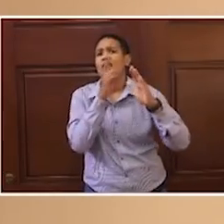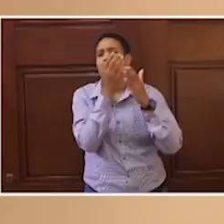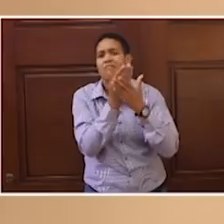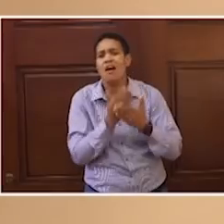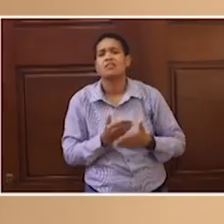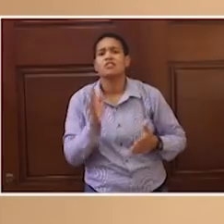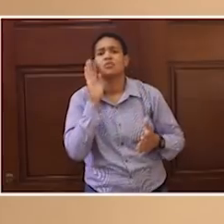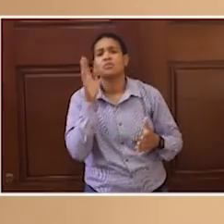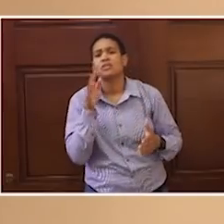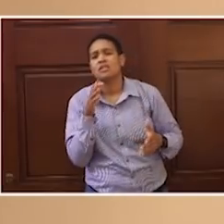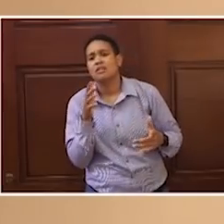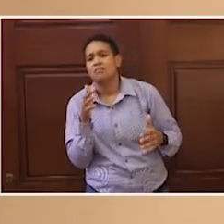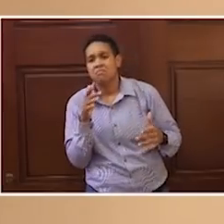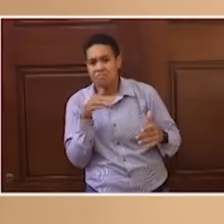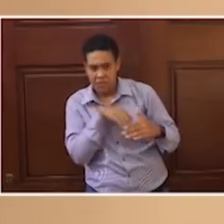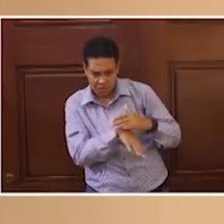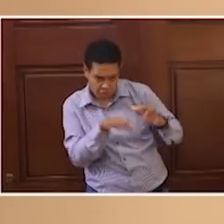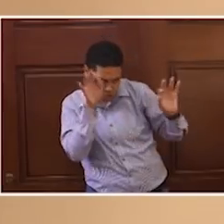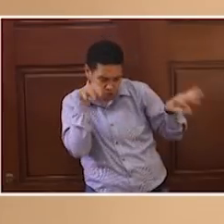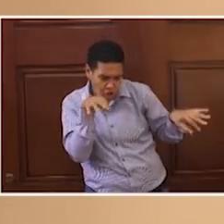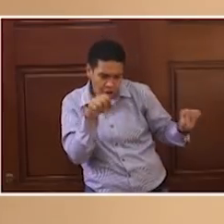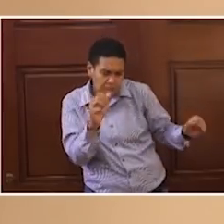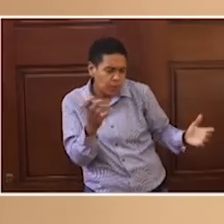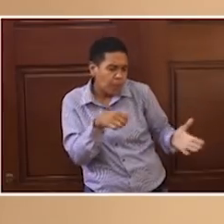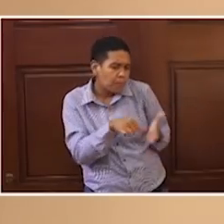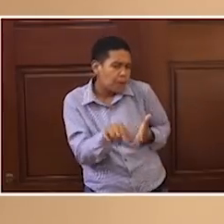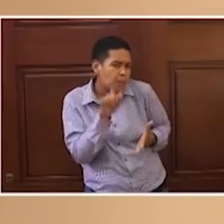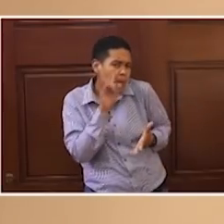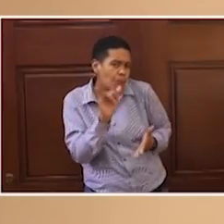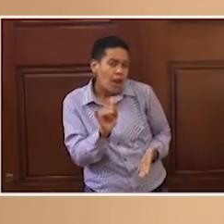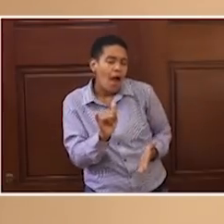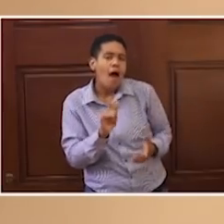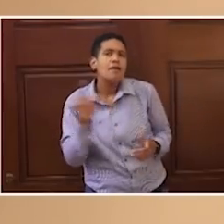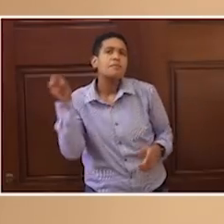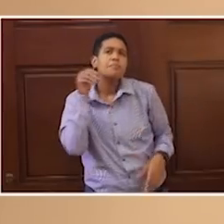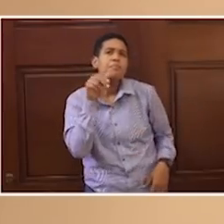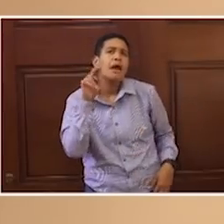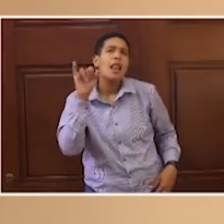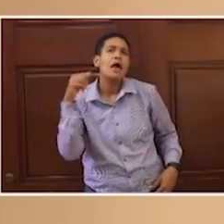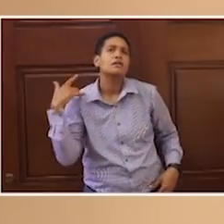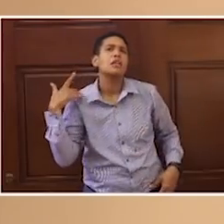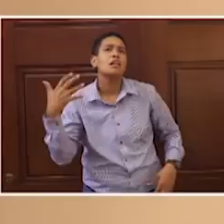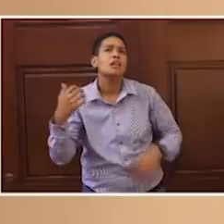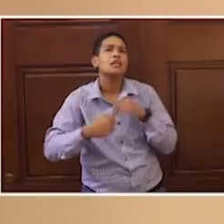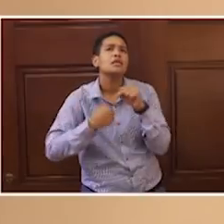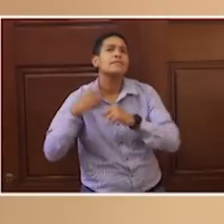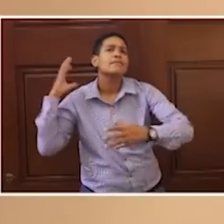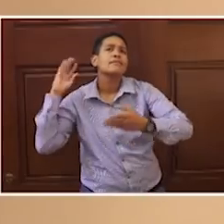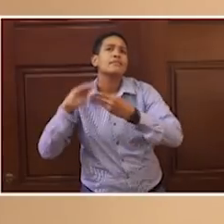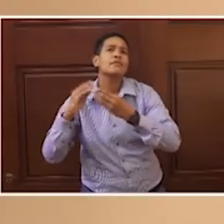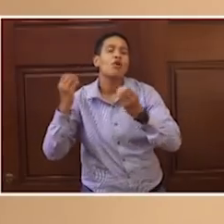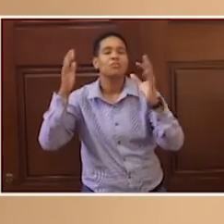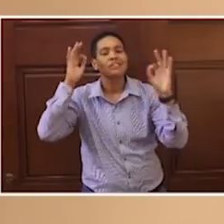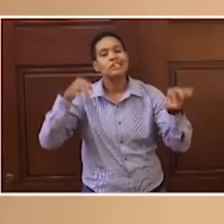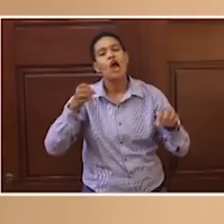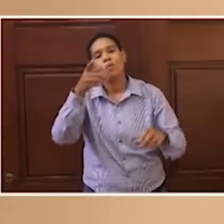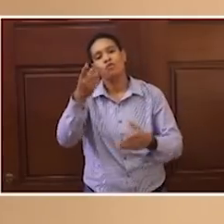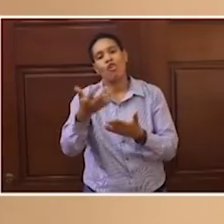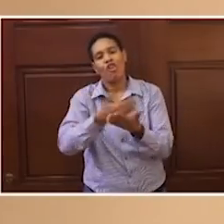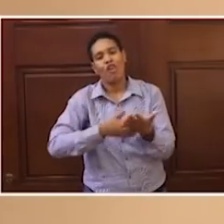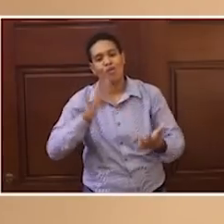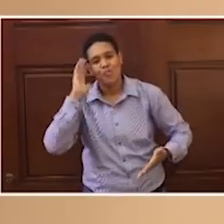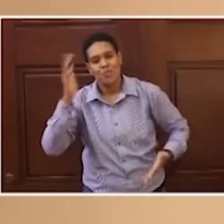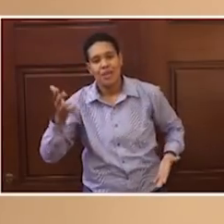would have gone into the determination of what that payment is. But what we can say is that for persons who